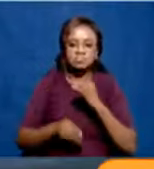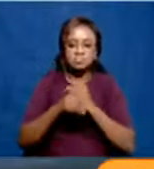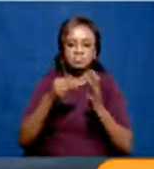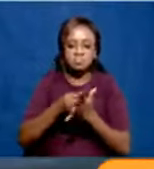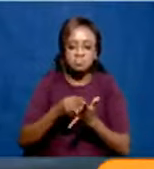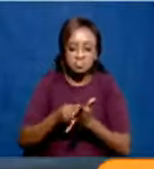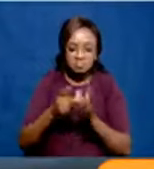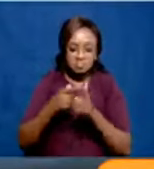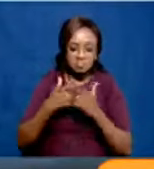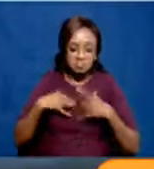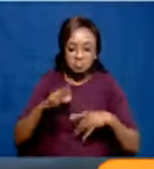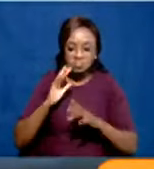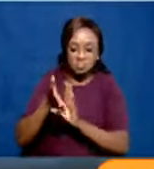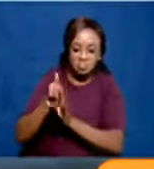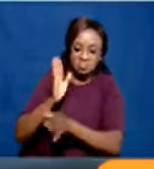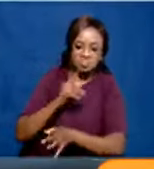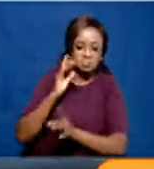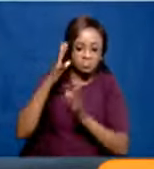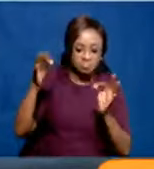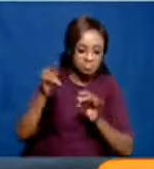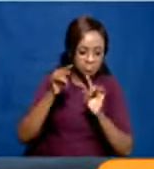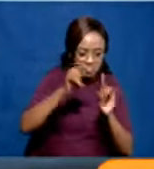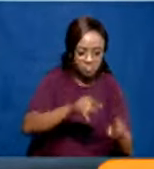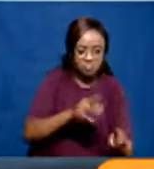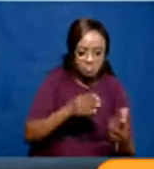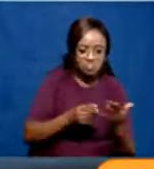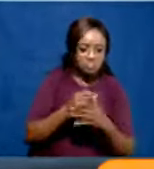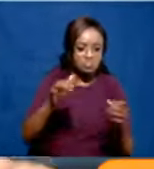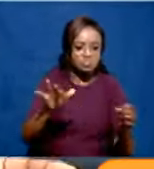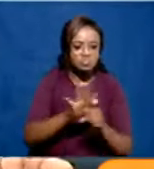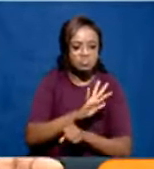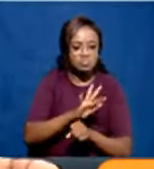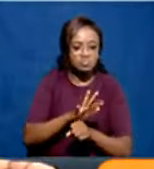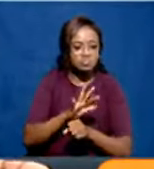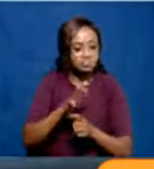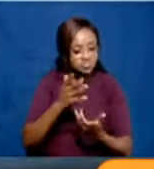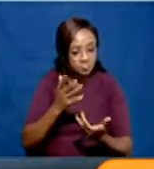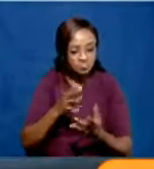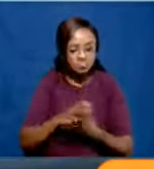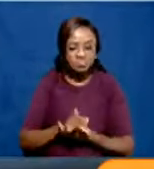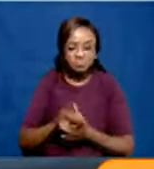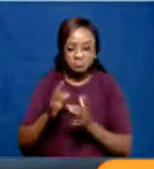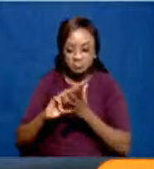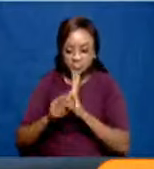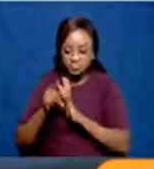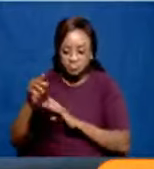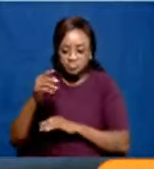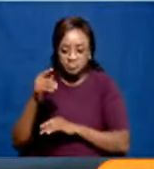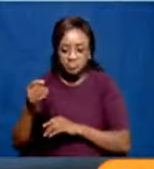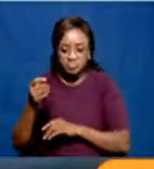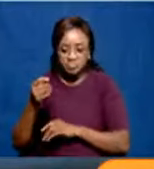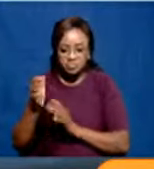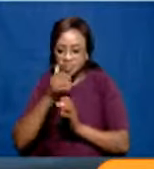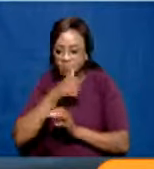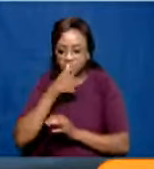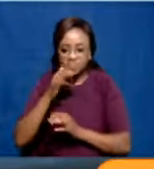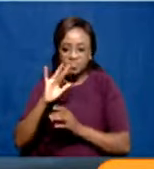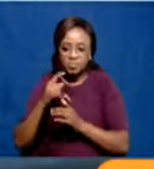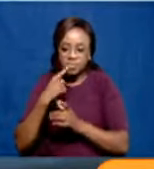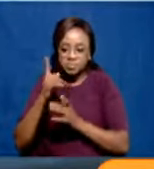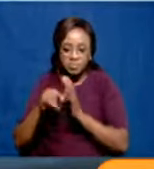Chances are people are going to walk away, isn't it? So it might very well be that they are going to change their business model and say, you know what, let us take this